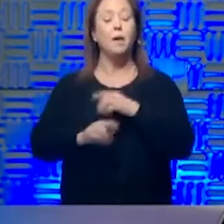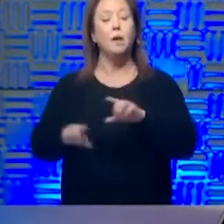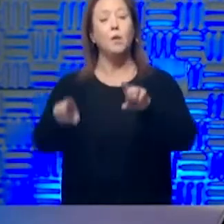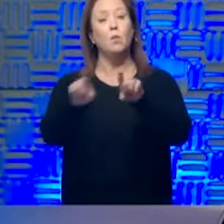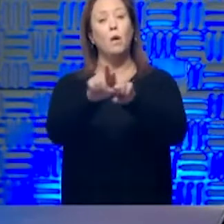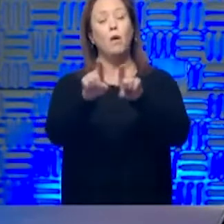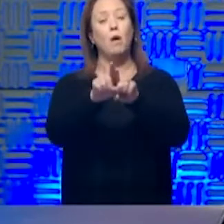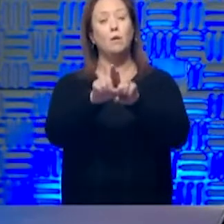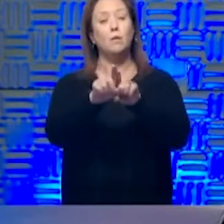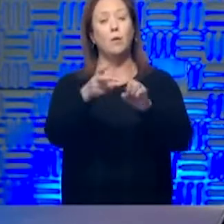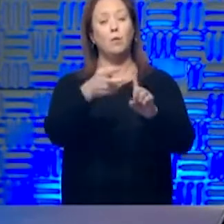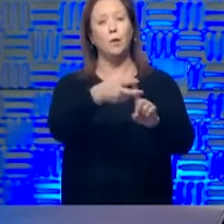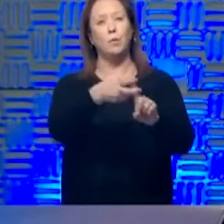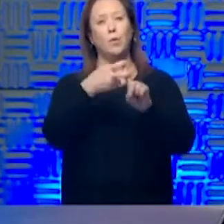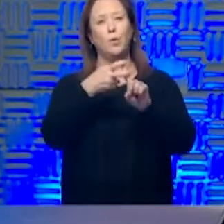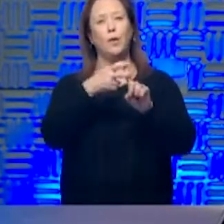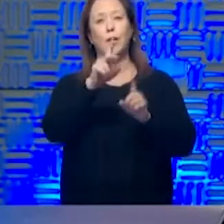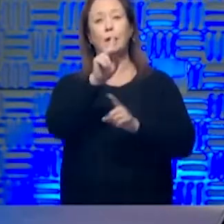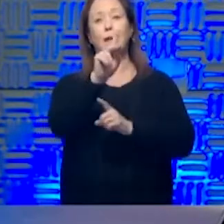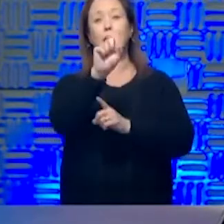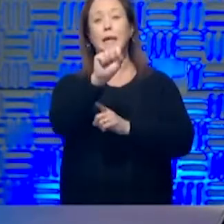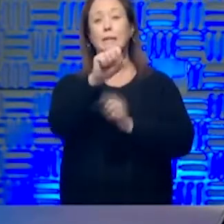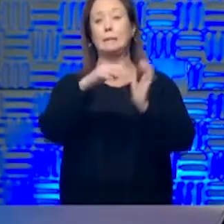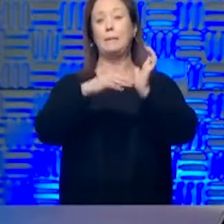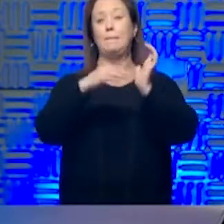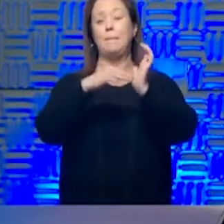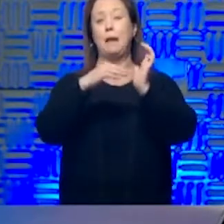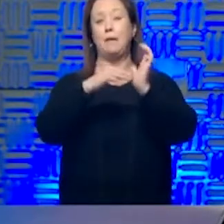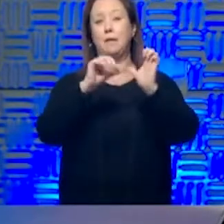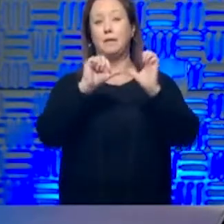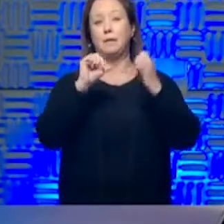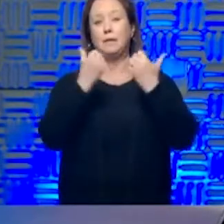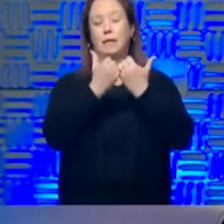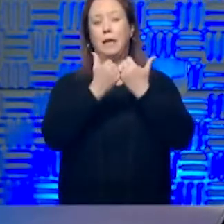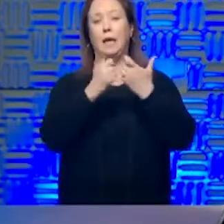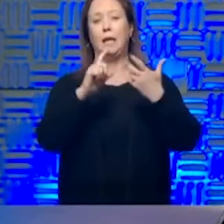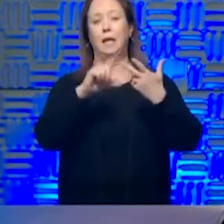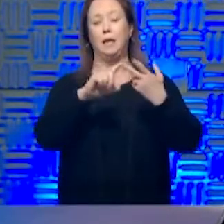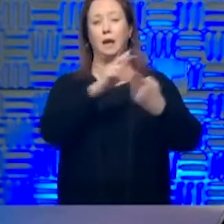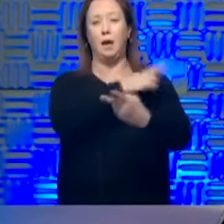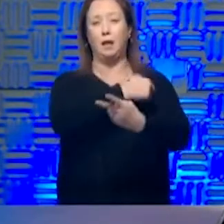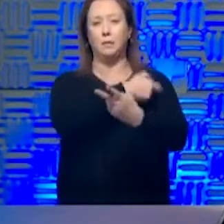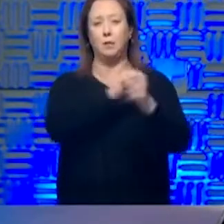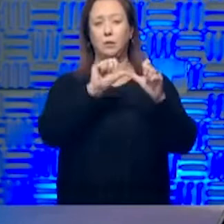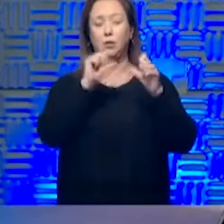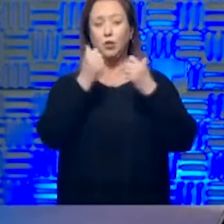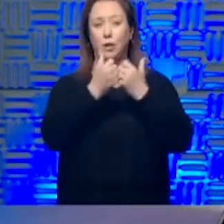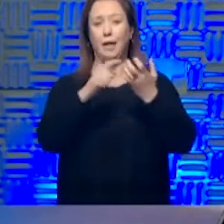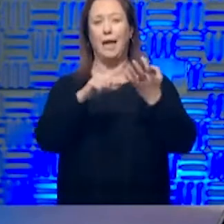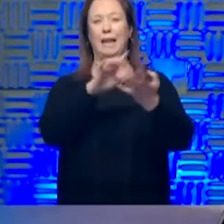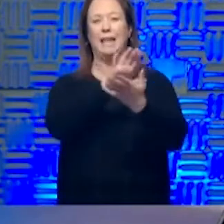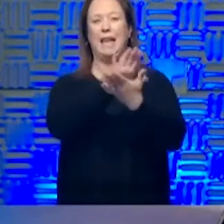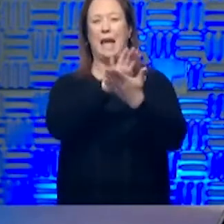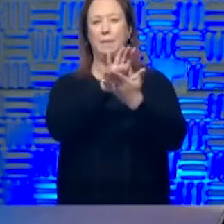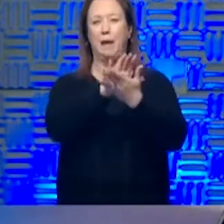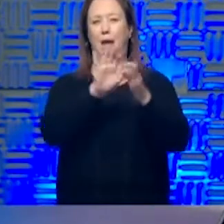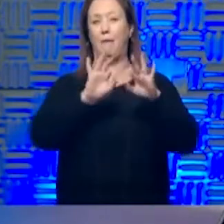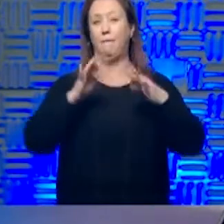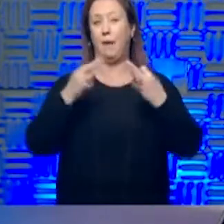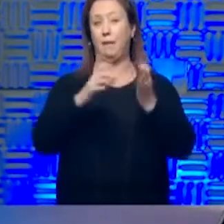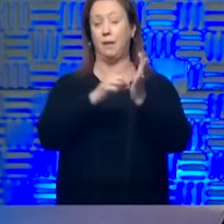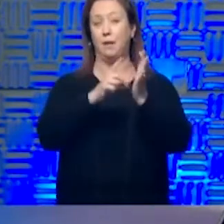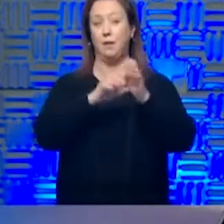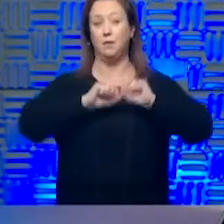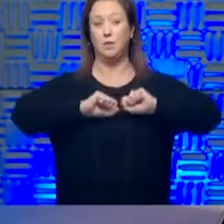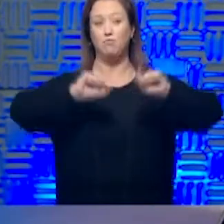have enlisted the Kansas Medical Society, the Kansas Hospital Association, and the Kansas Academy of Family Physicians to put